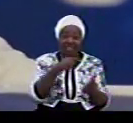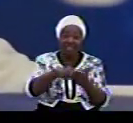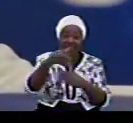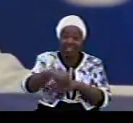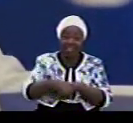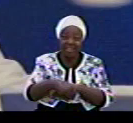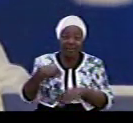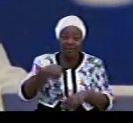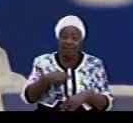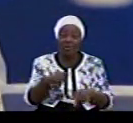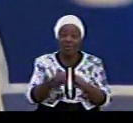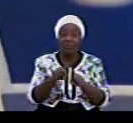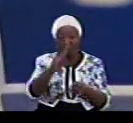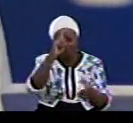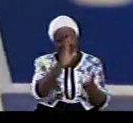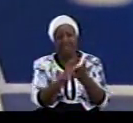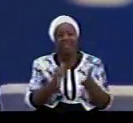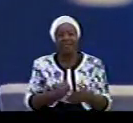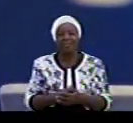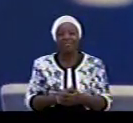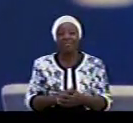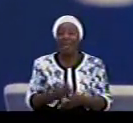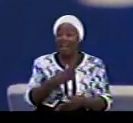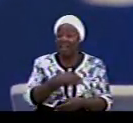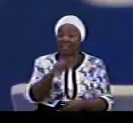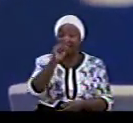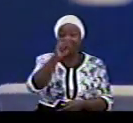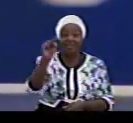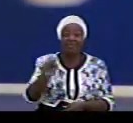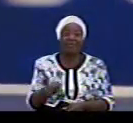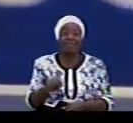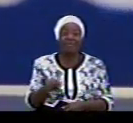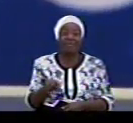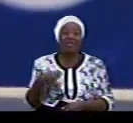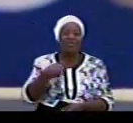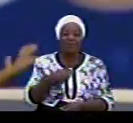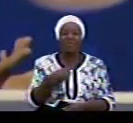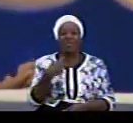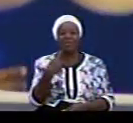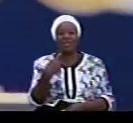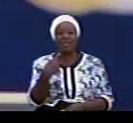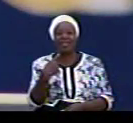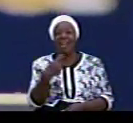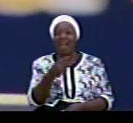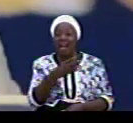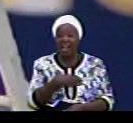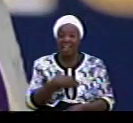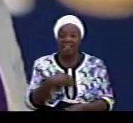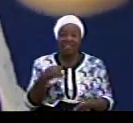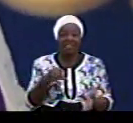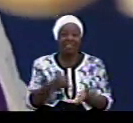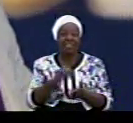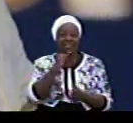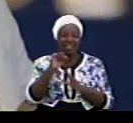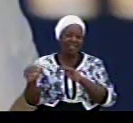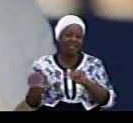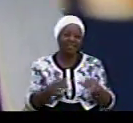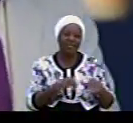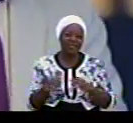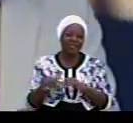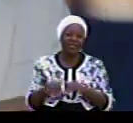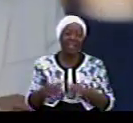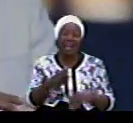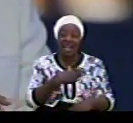also believe, and therefore we speak. And it is done. I